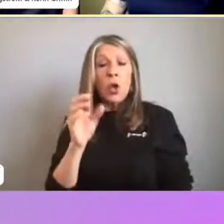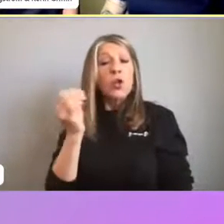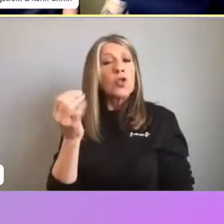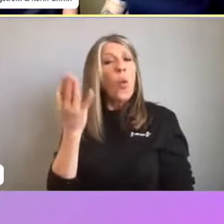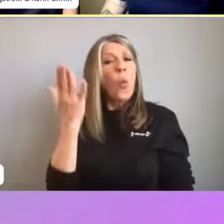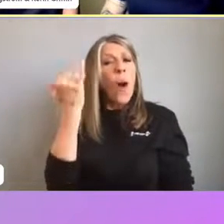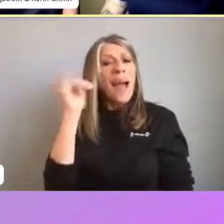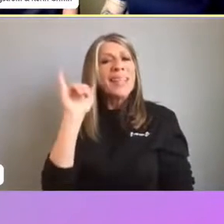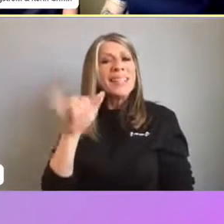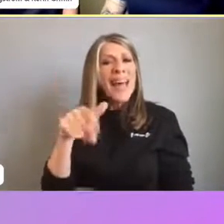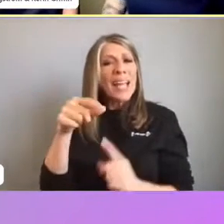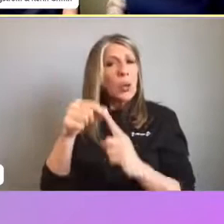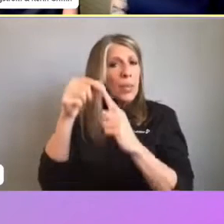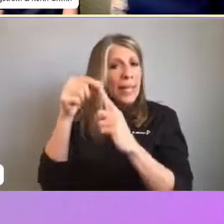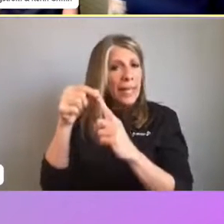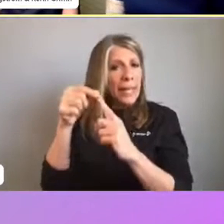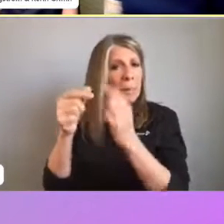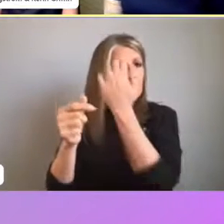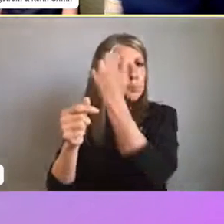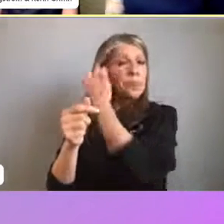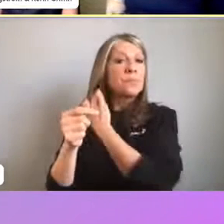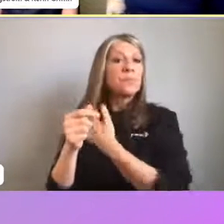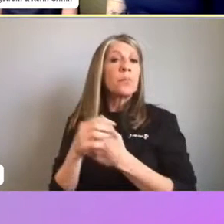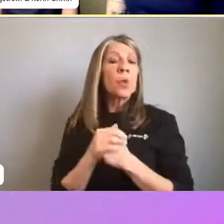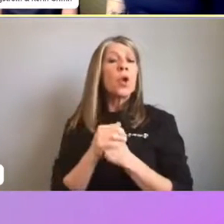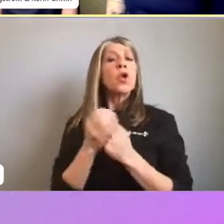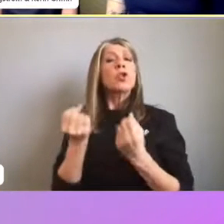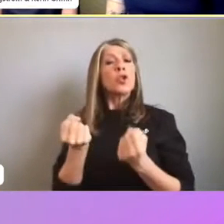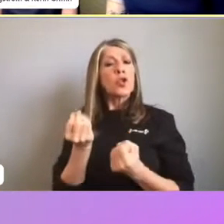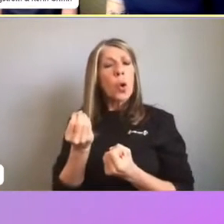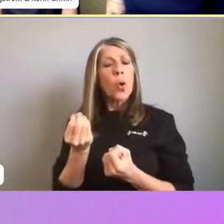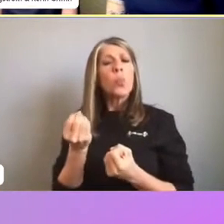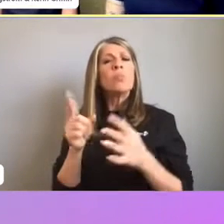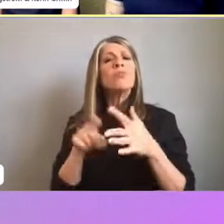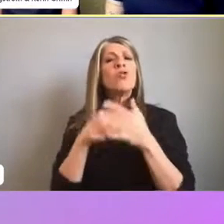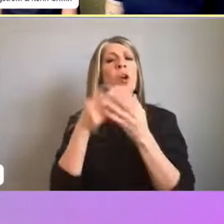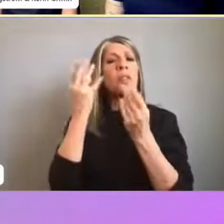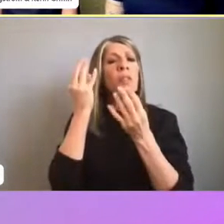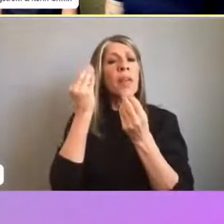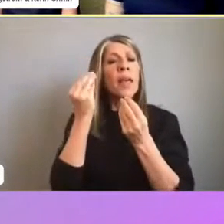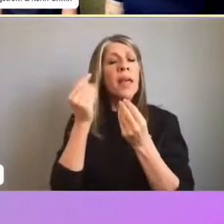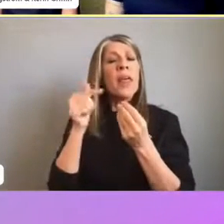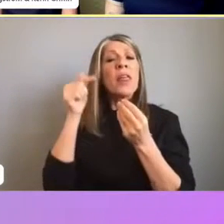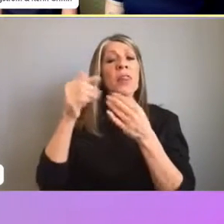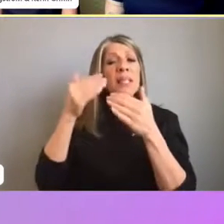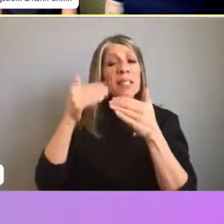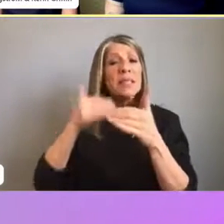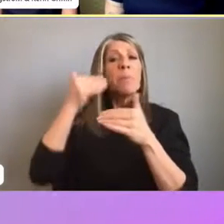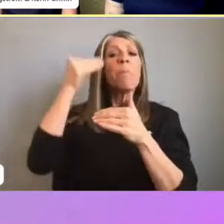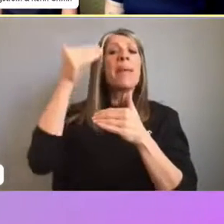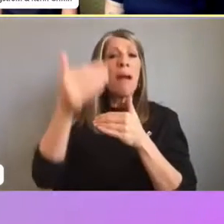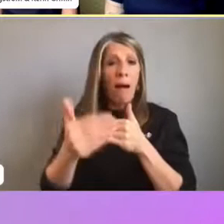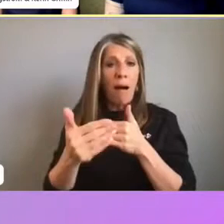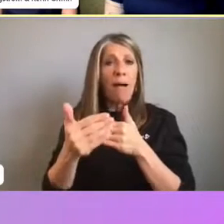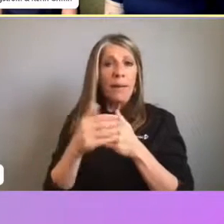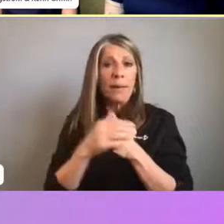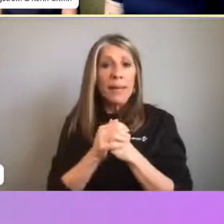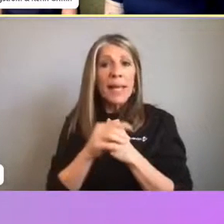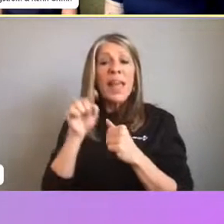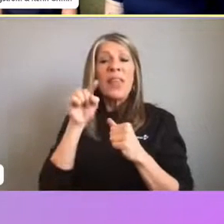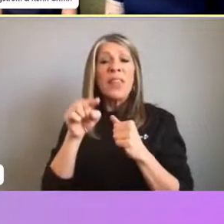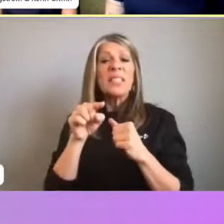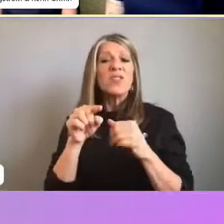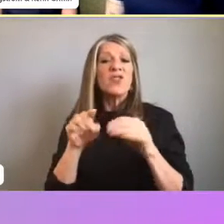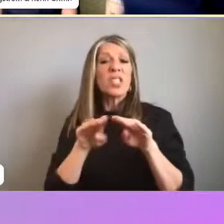unique? So this got us to stop and think. This is what goes beyond WCAG, which is just the ground